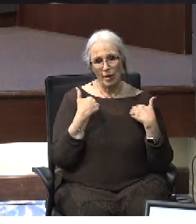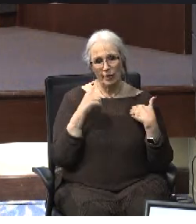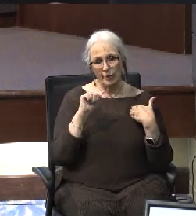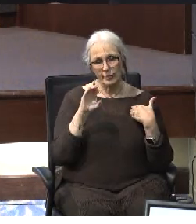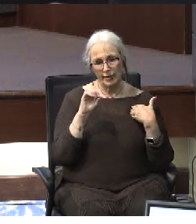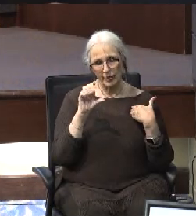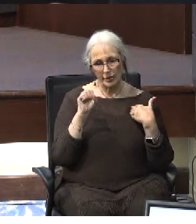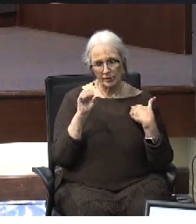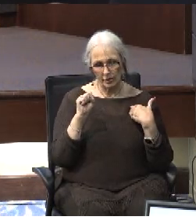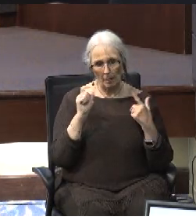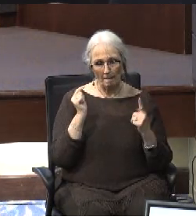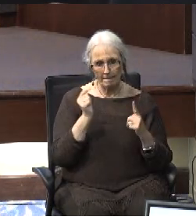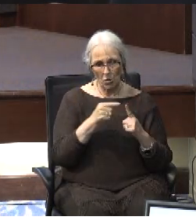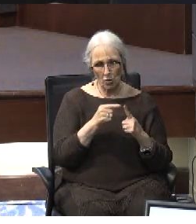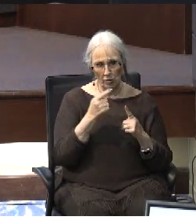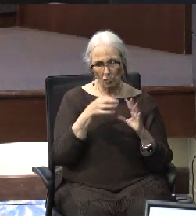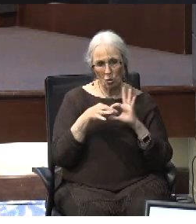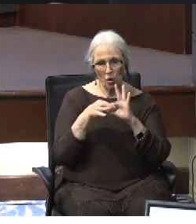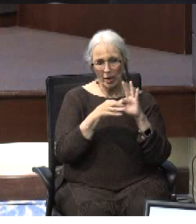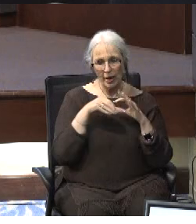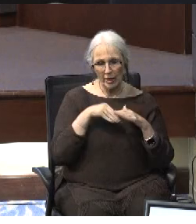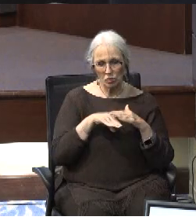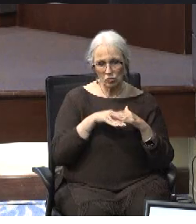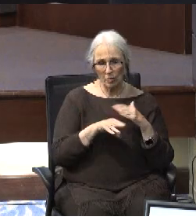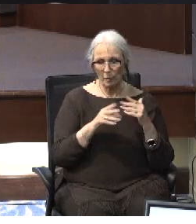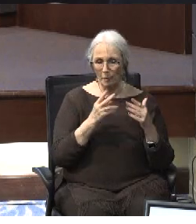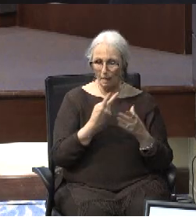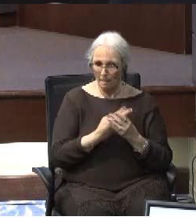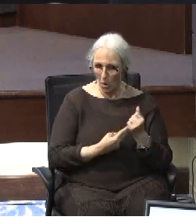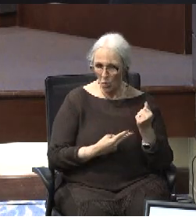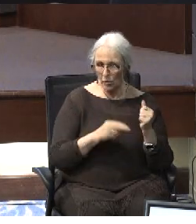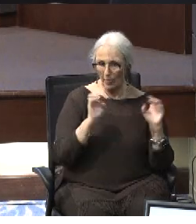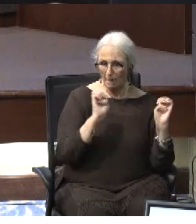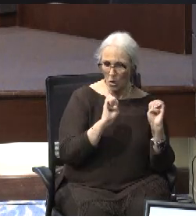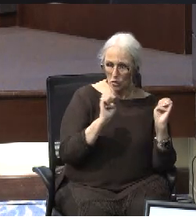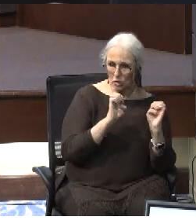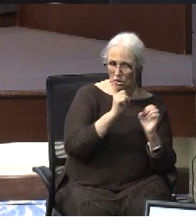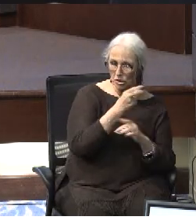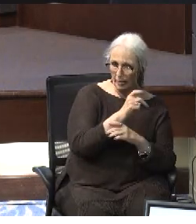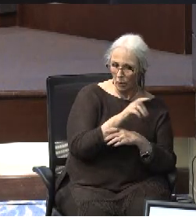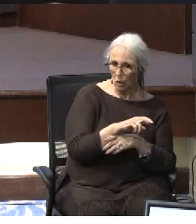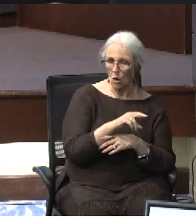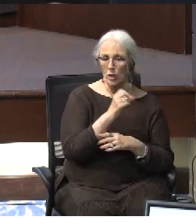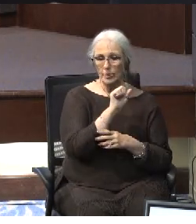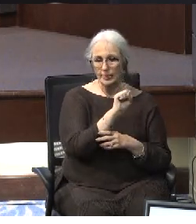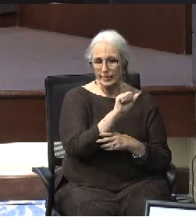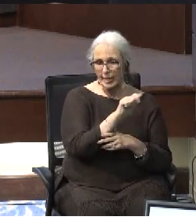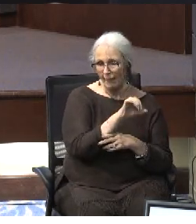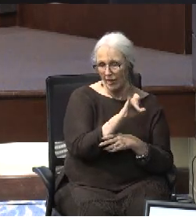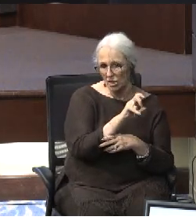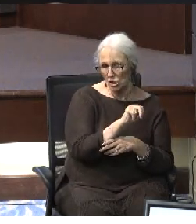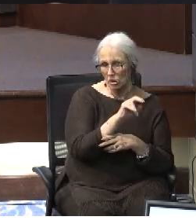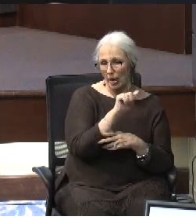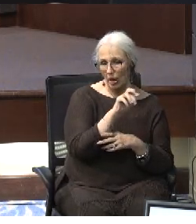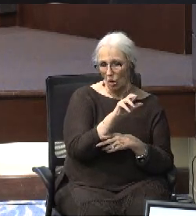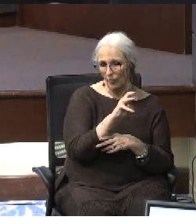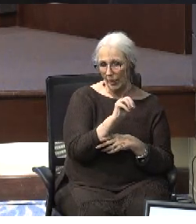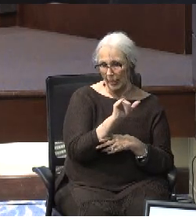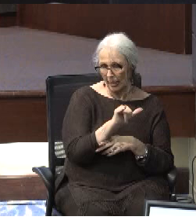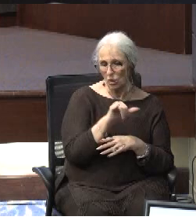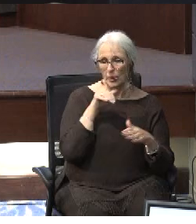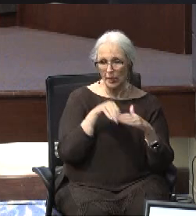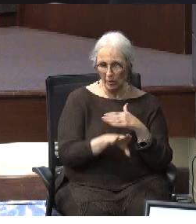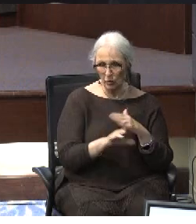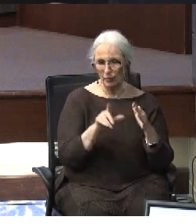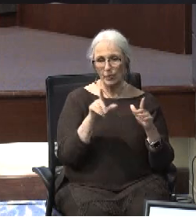access points for our coordinated entry at both of the emergency shelters. So at the Salvation Army or My Brother's Keeper, you can walk in and be assessed right then